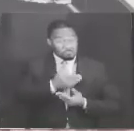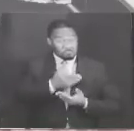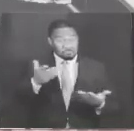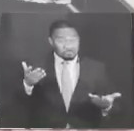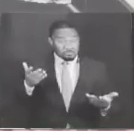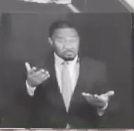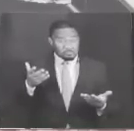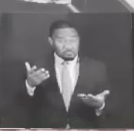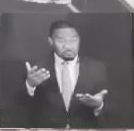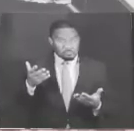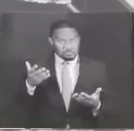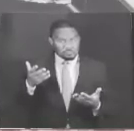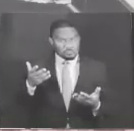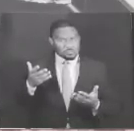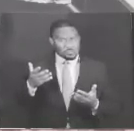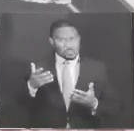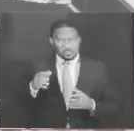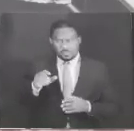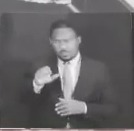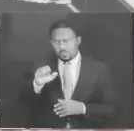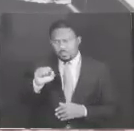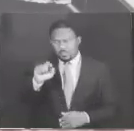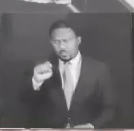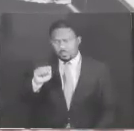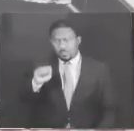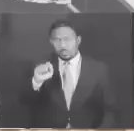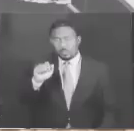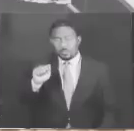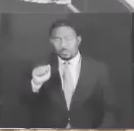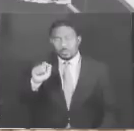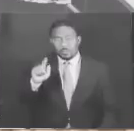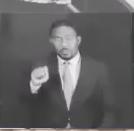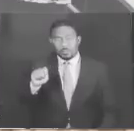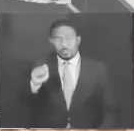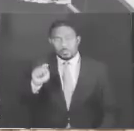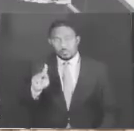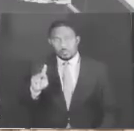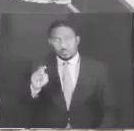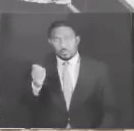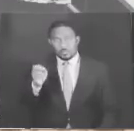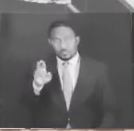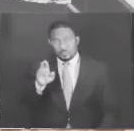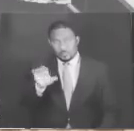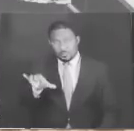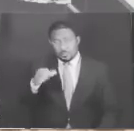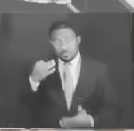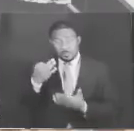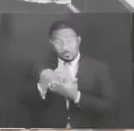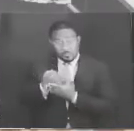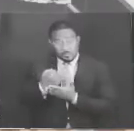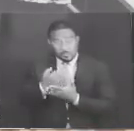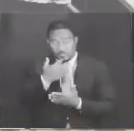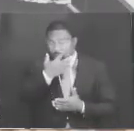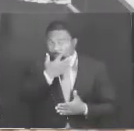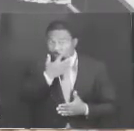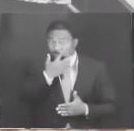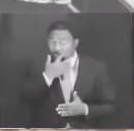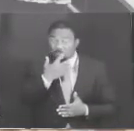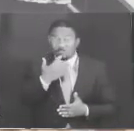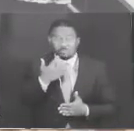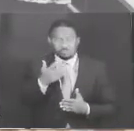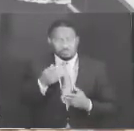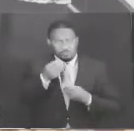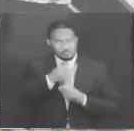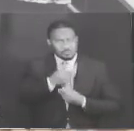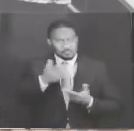payment of statutory funds. The Speaker, as a member of this House, I'm